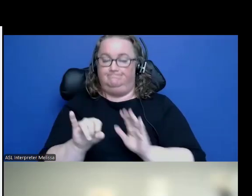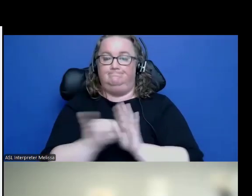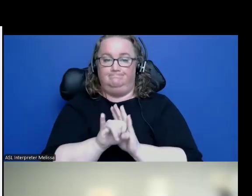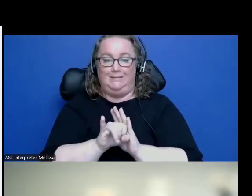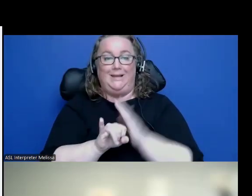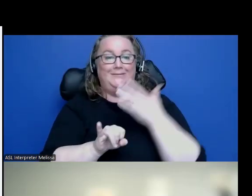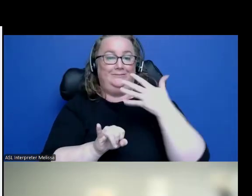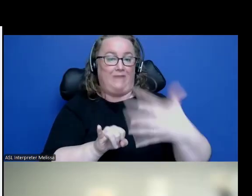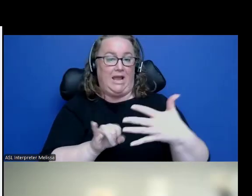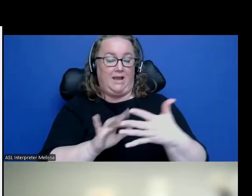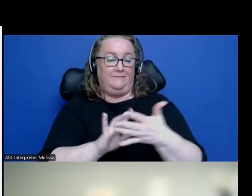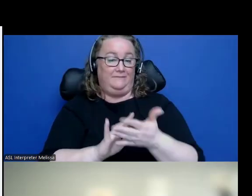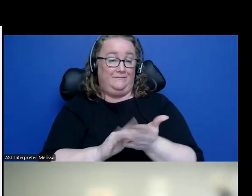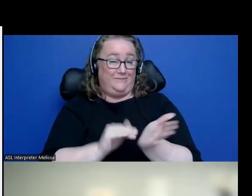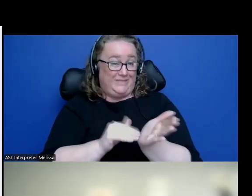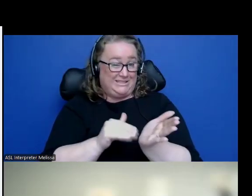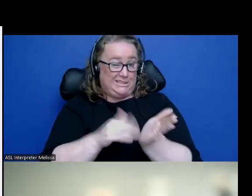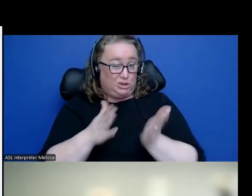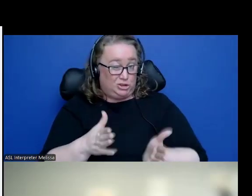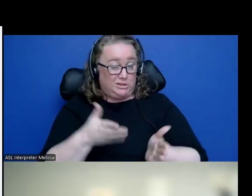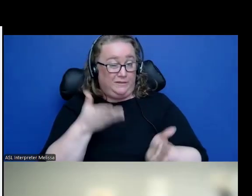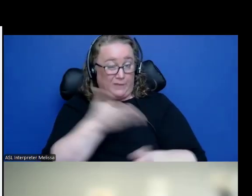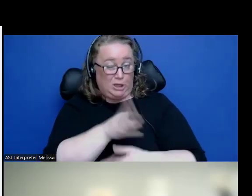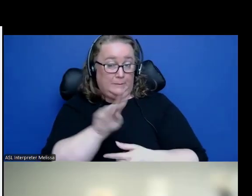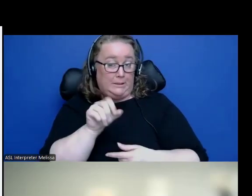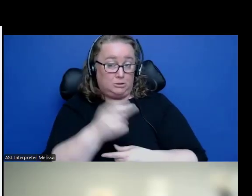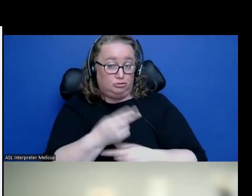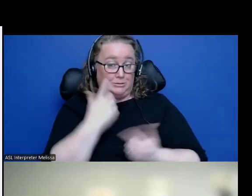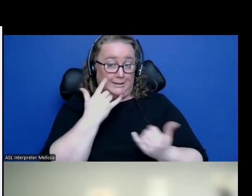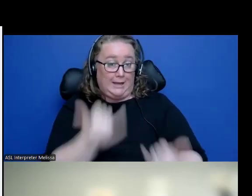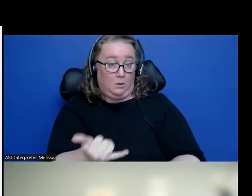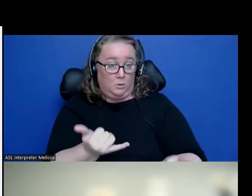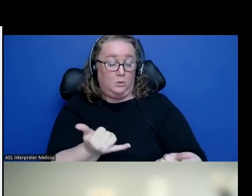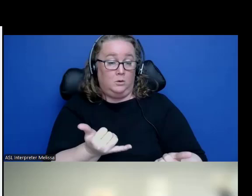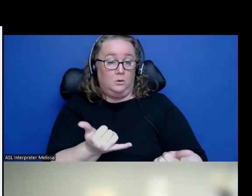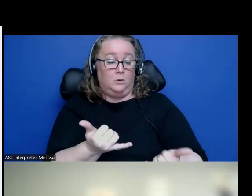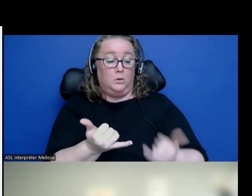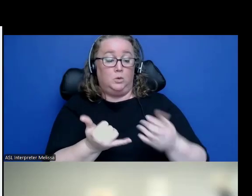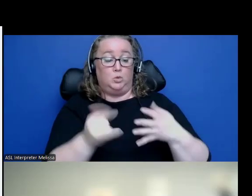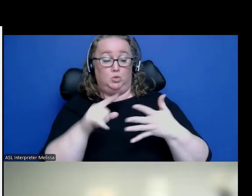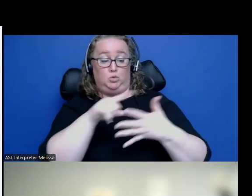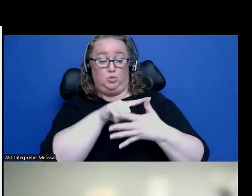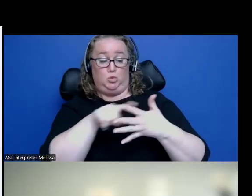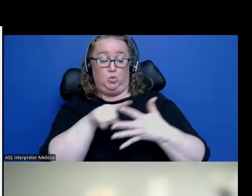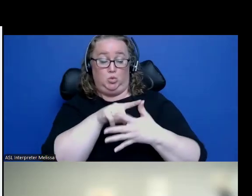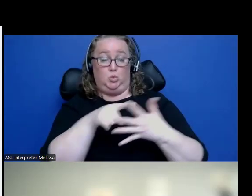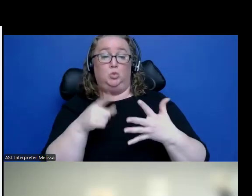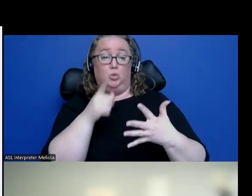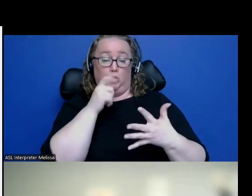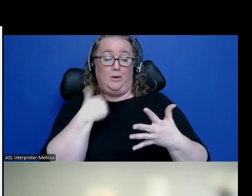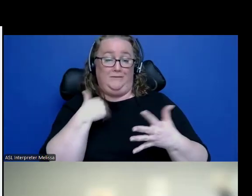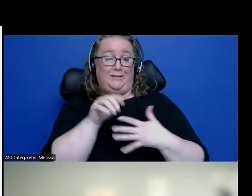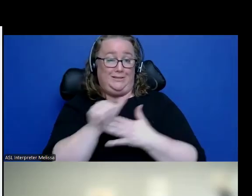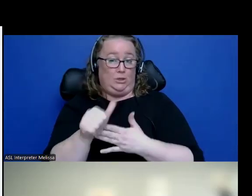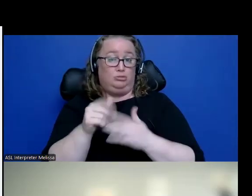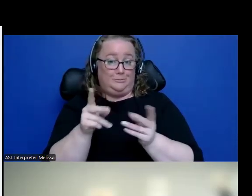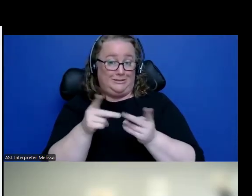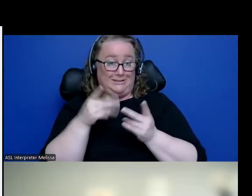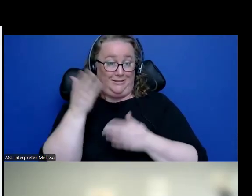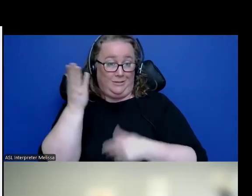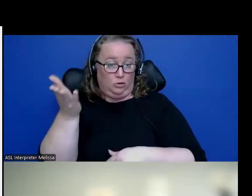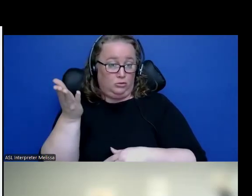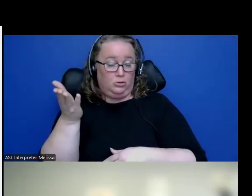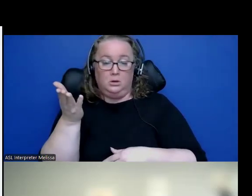5 physicians at Bridgewater State Hospital, 2 of whom who hold leadership positions who have